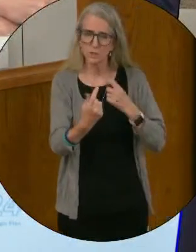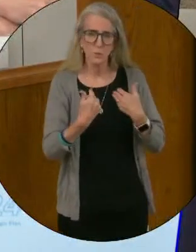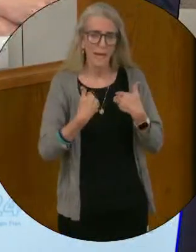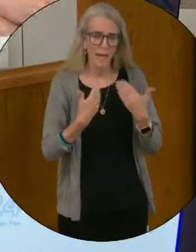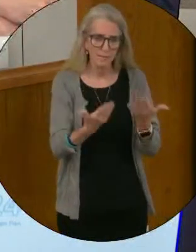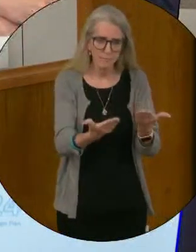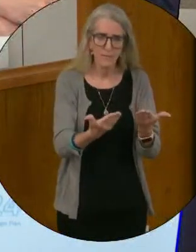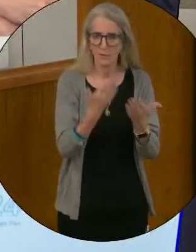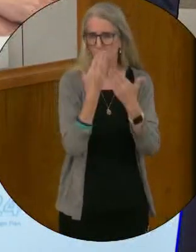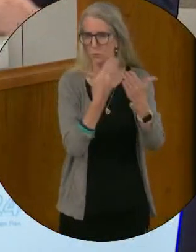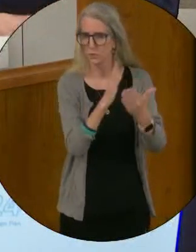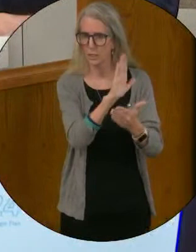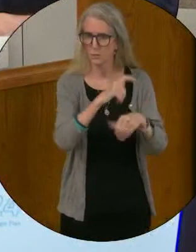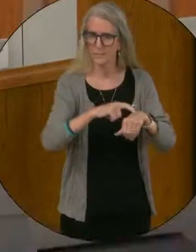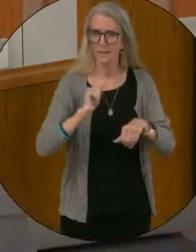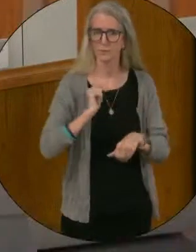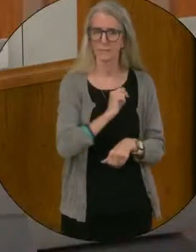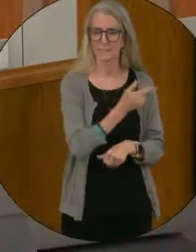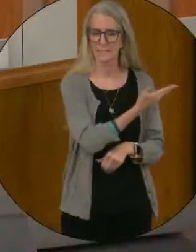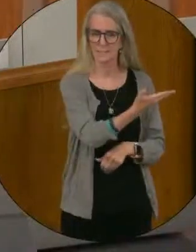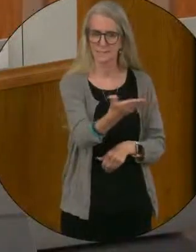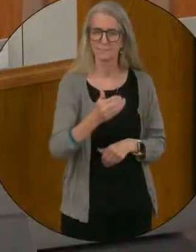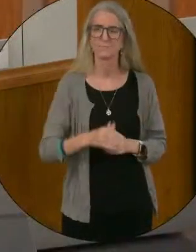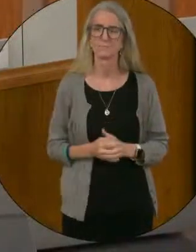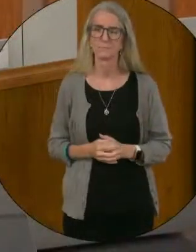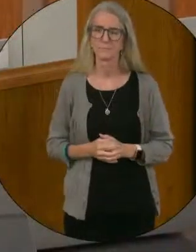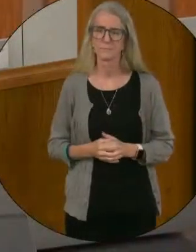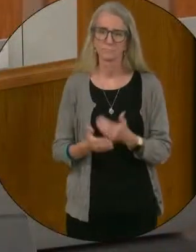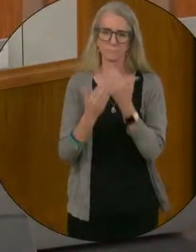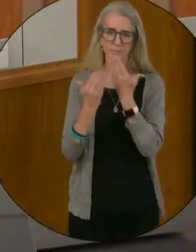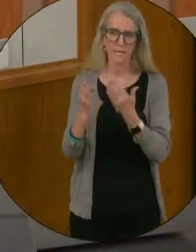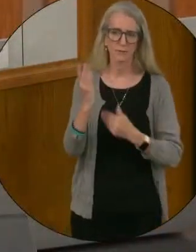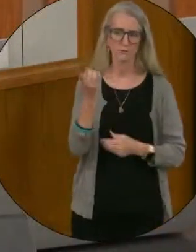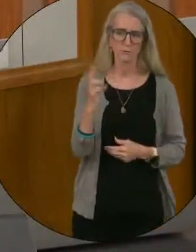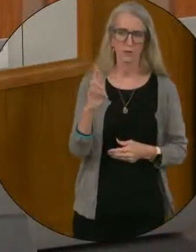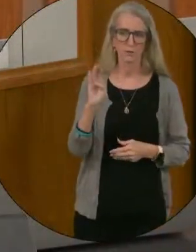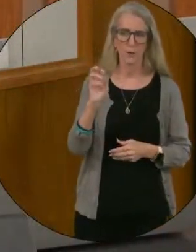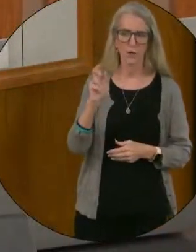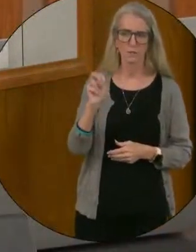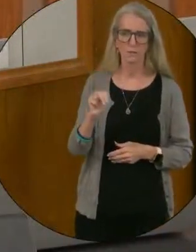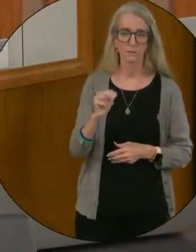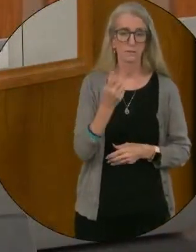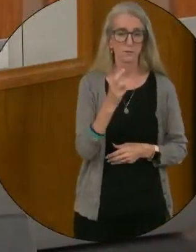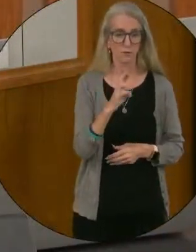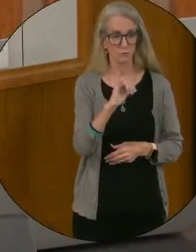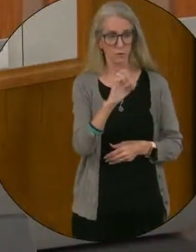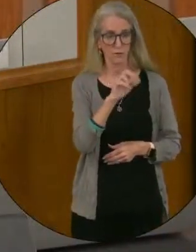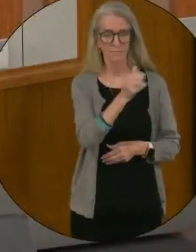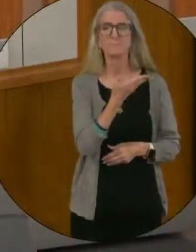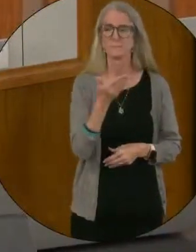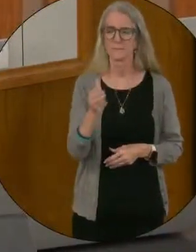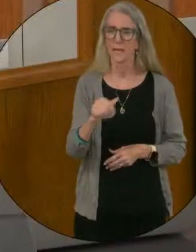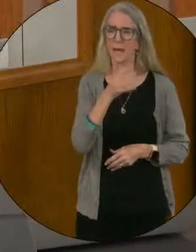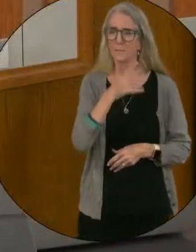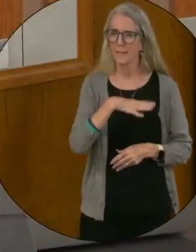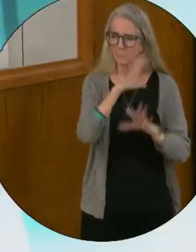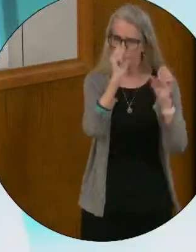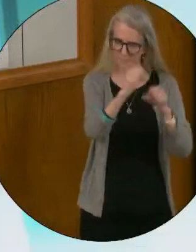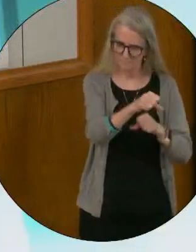and appreciate your time, trustees. Thank you, Dr. Barton. Dr. Jara? Yes, Madam President, members of the board,